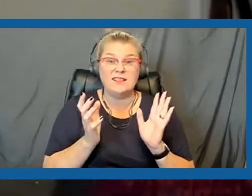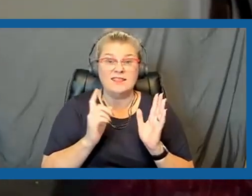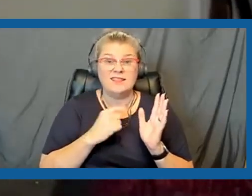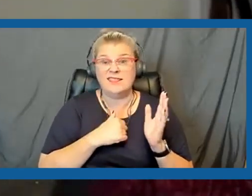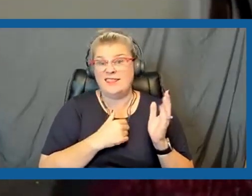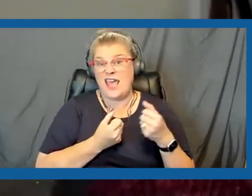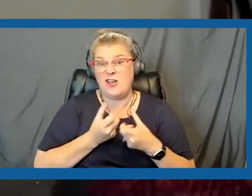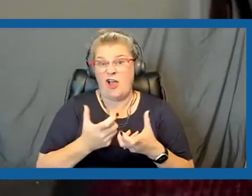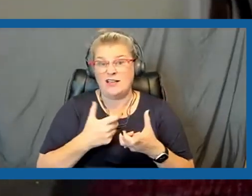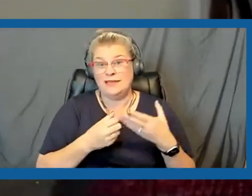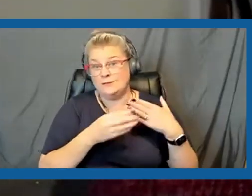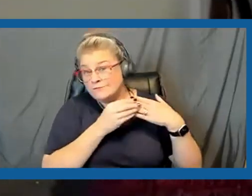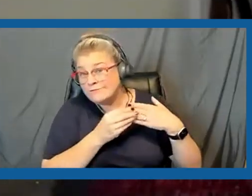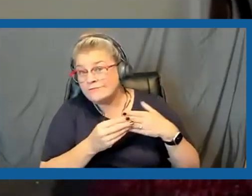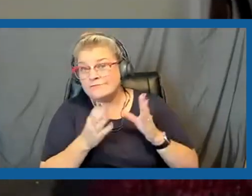Democratic Party.